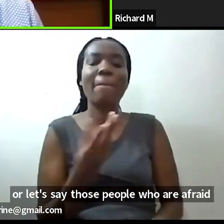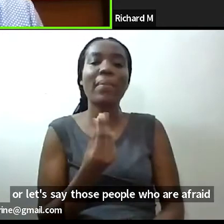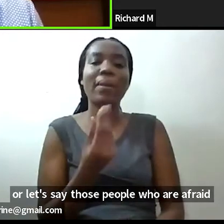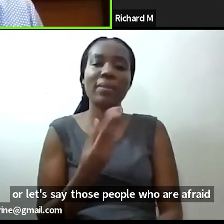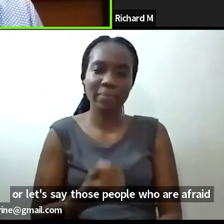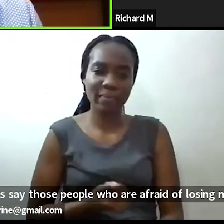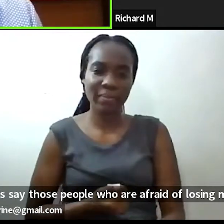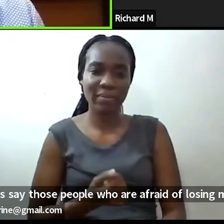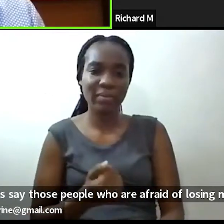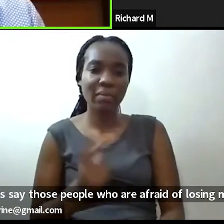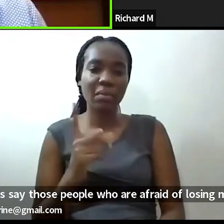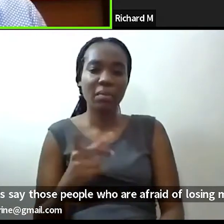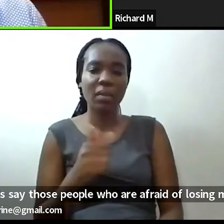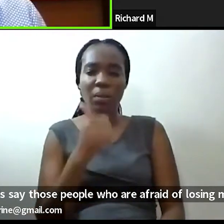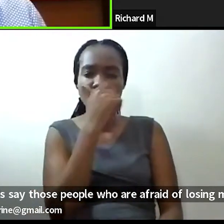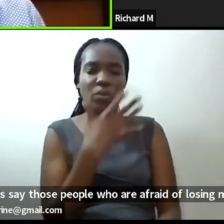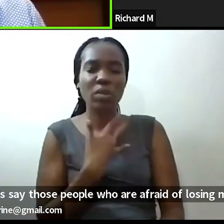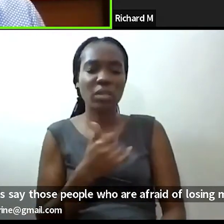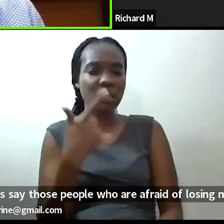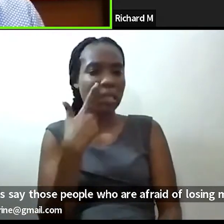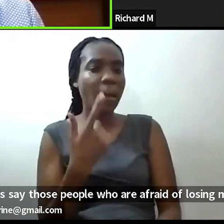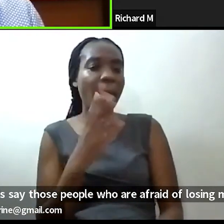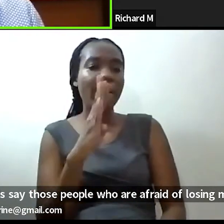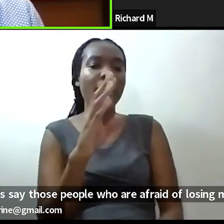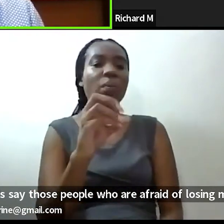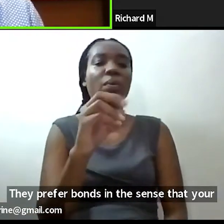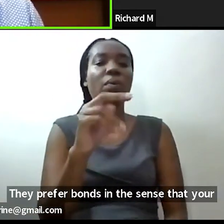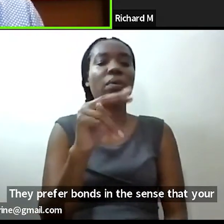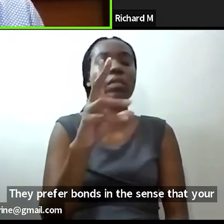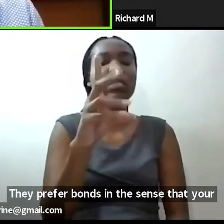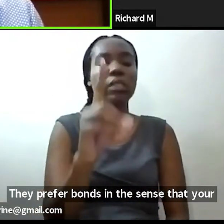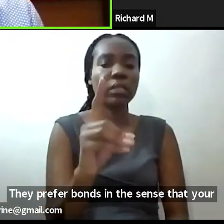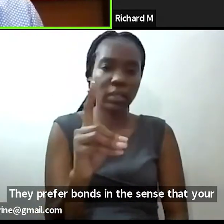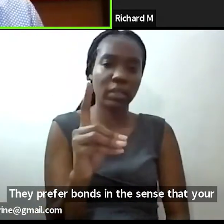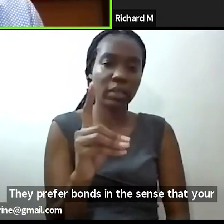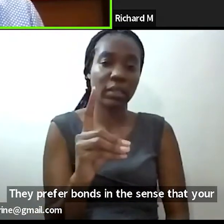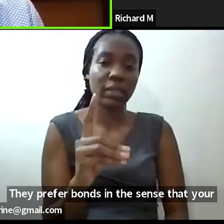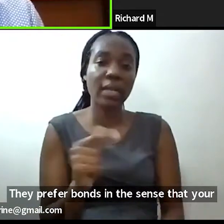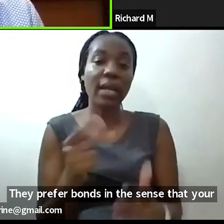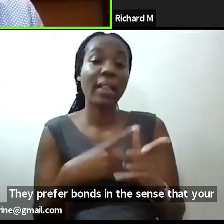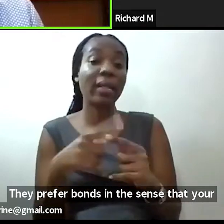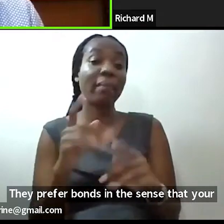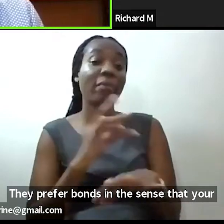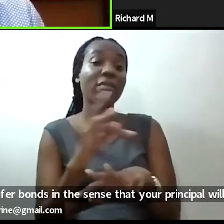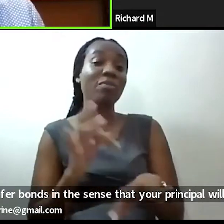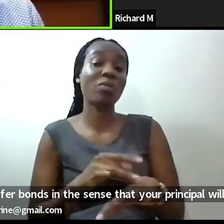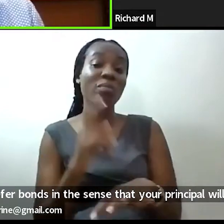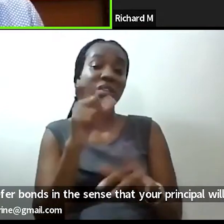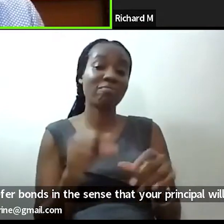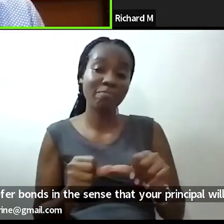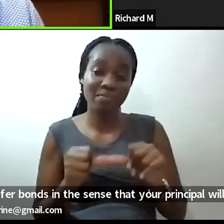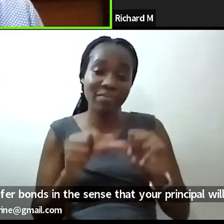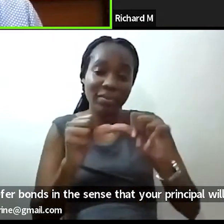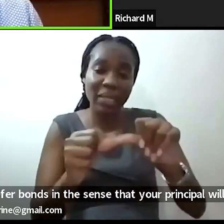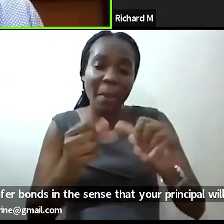they prefer bonds in the sense that your principal will be maintained. You will not lose any